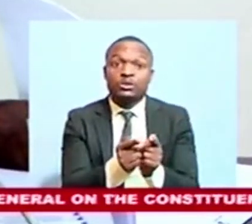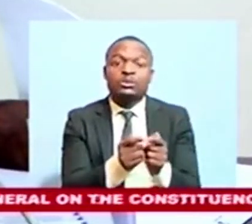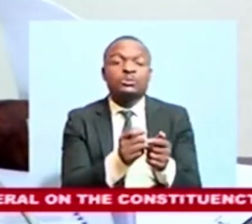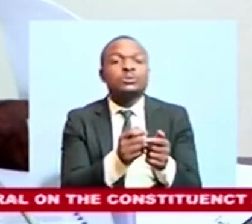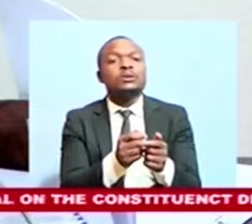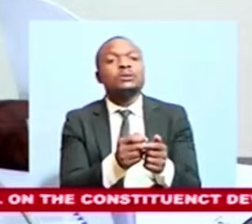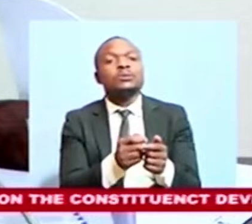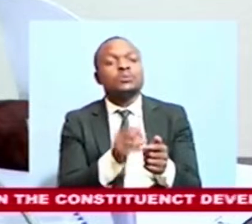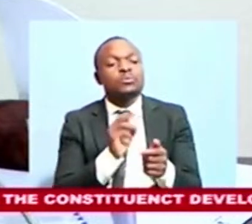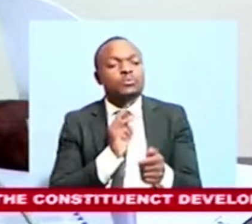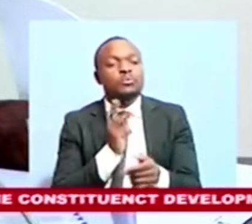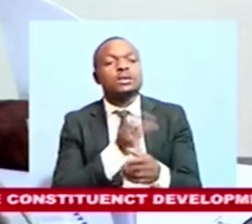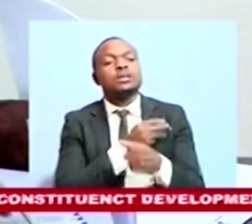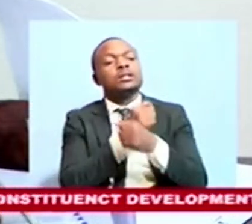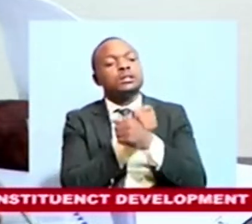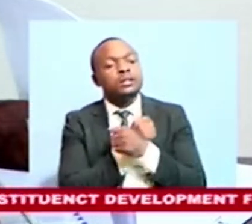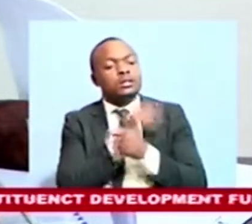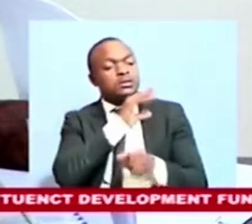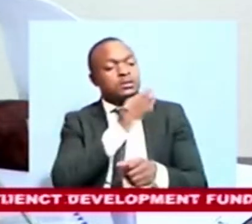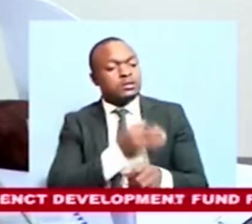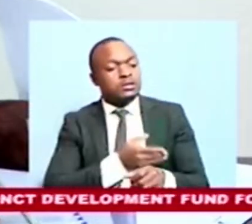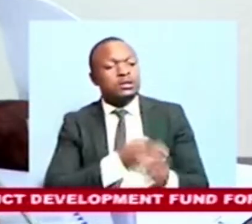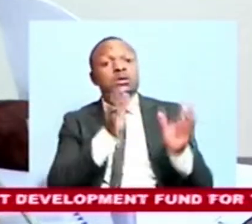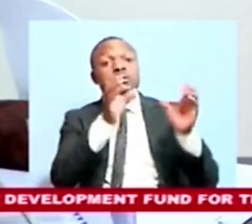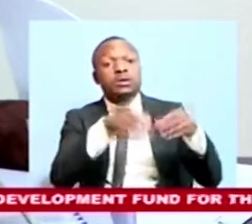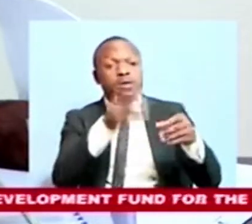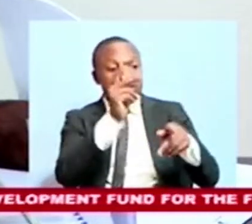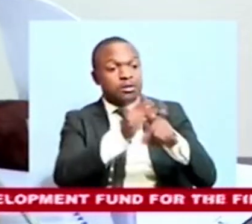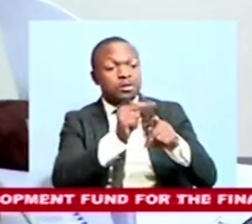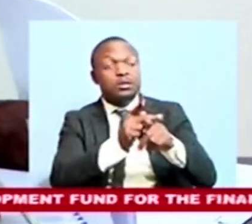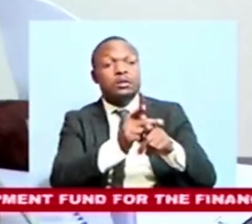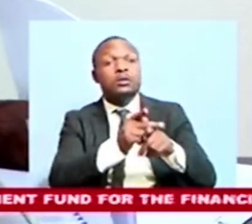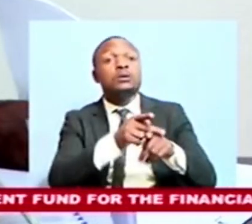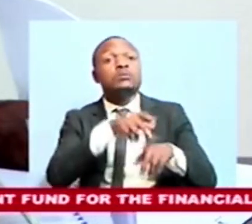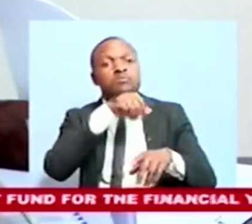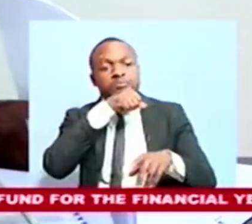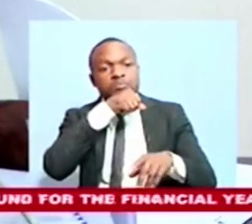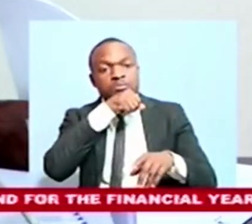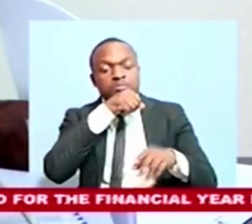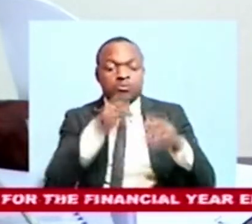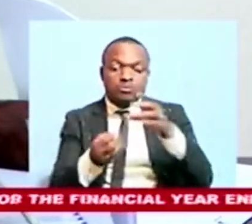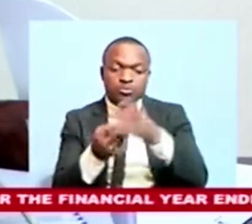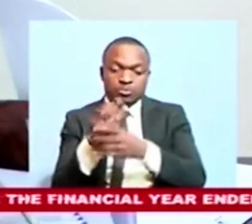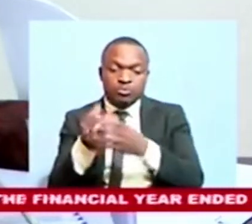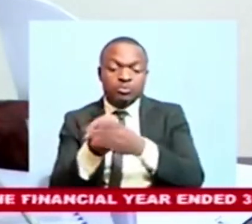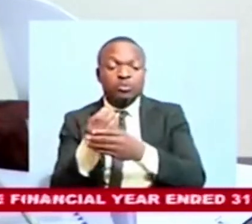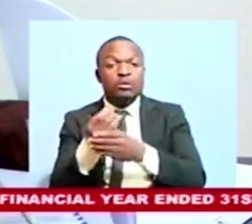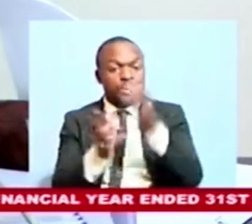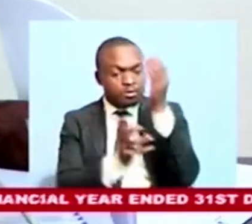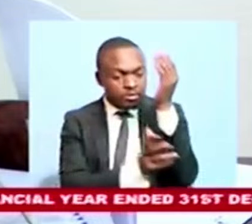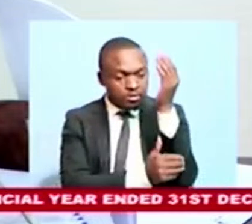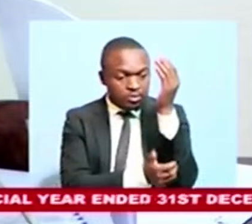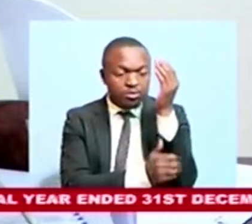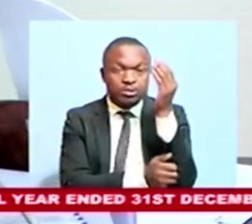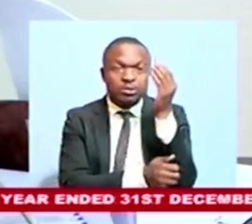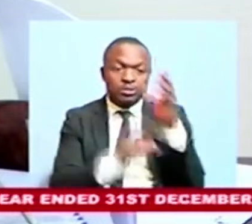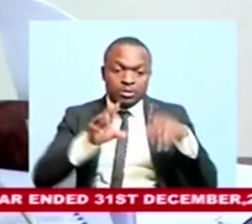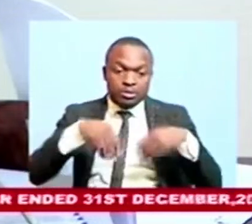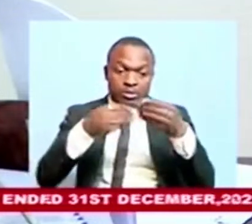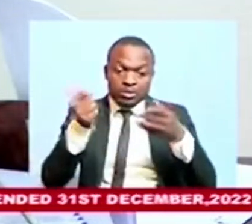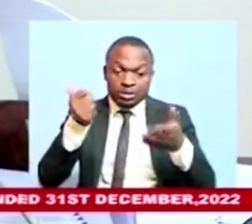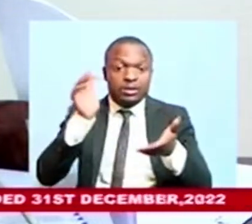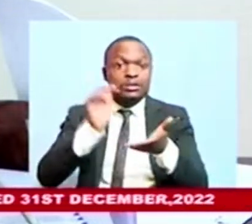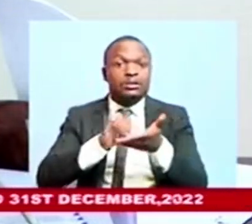Club. Keeping of pigs, growing of maize, beans and groundnuts. They were awarded 10,000 kwacha.